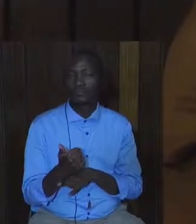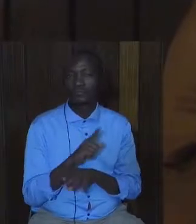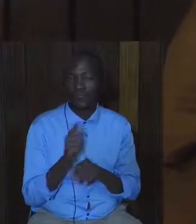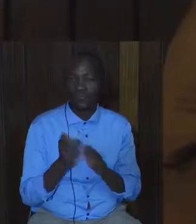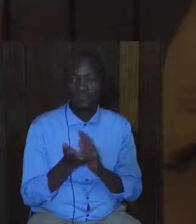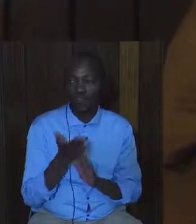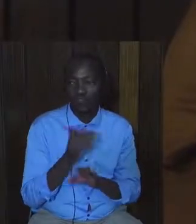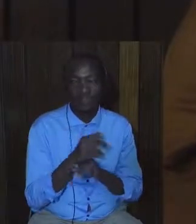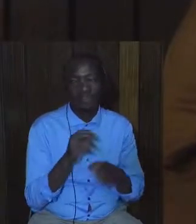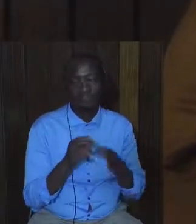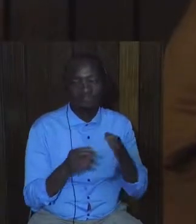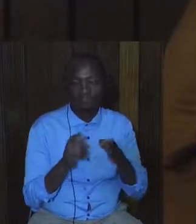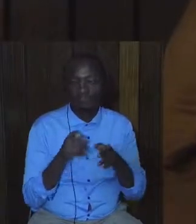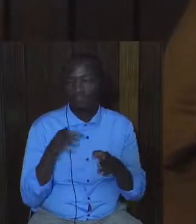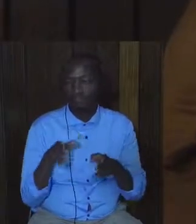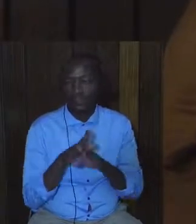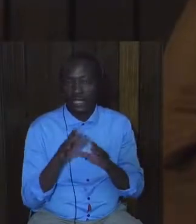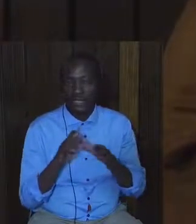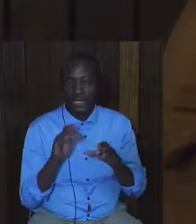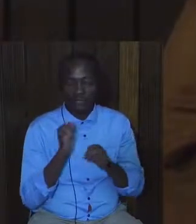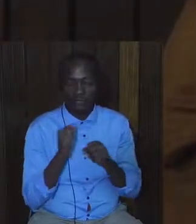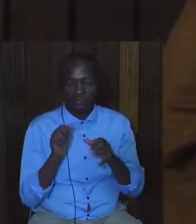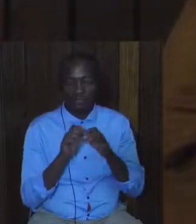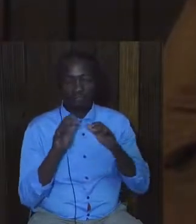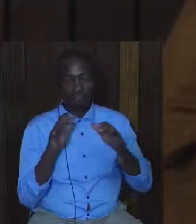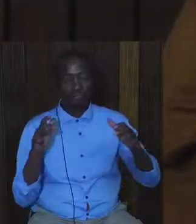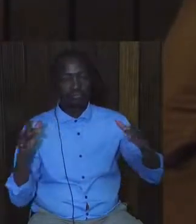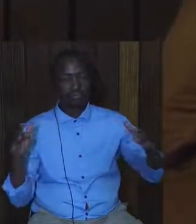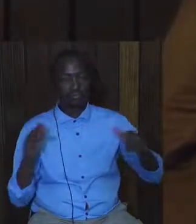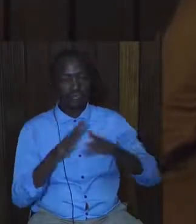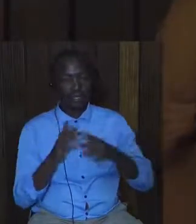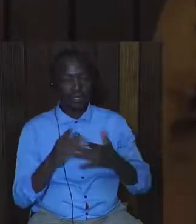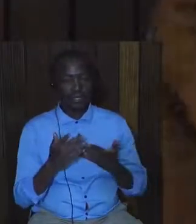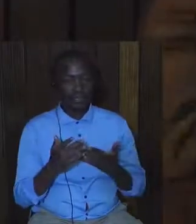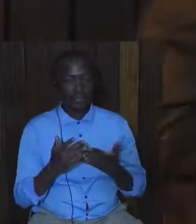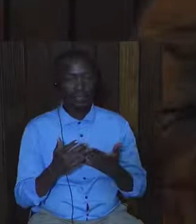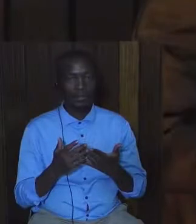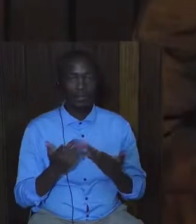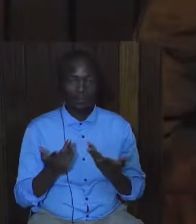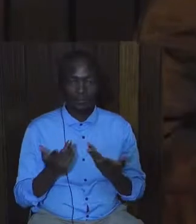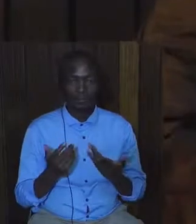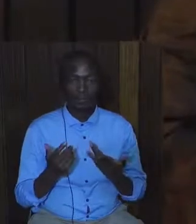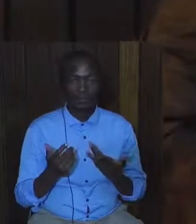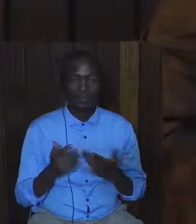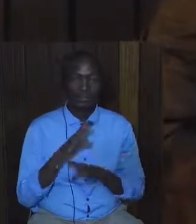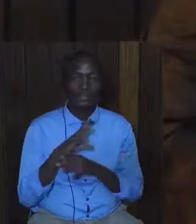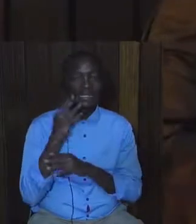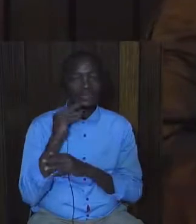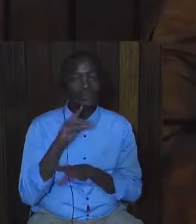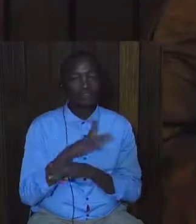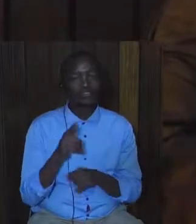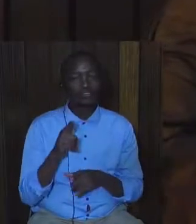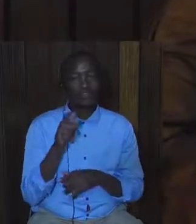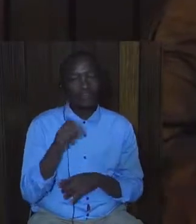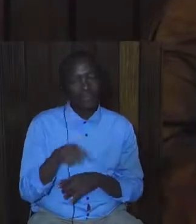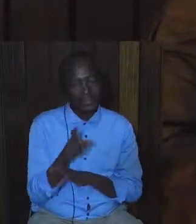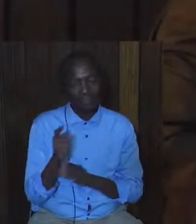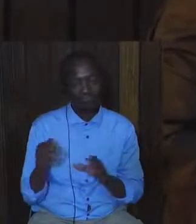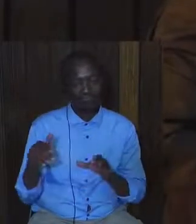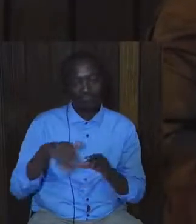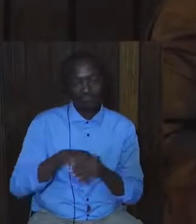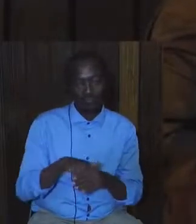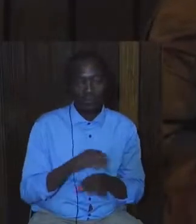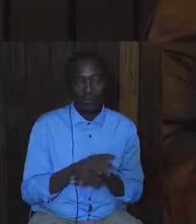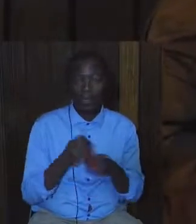improvements here and there that just enhance the customer experience. But we have a list of